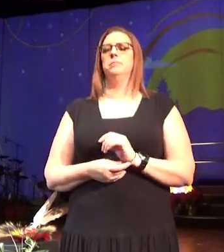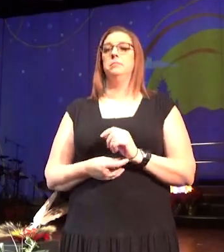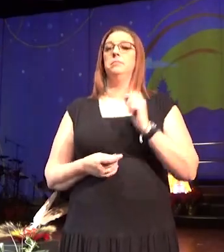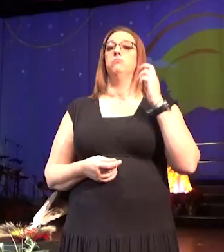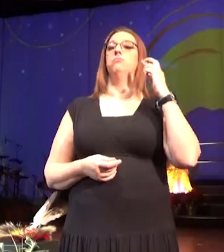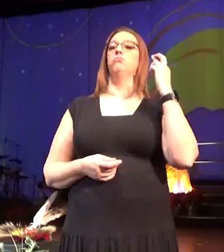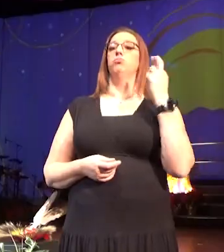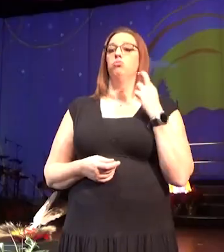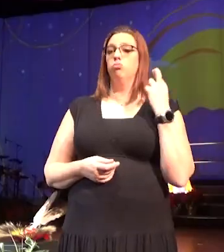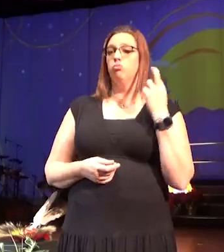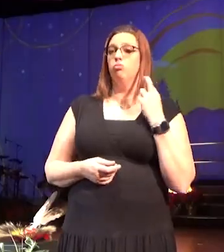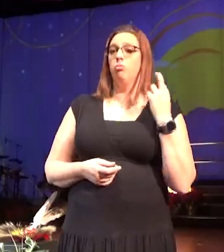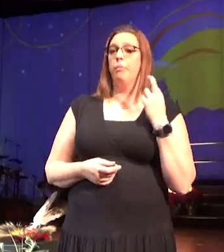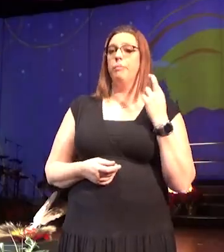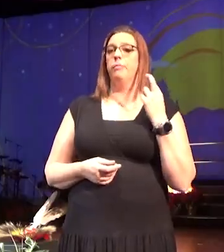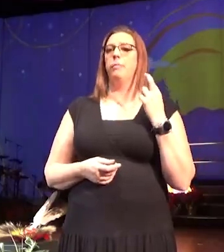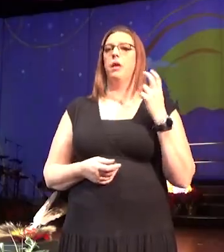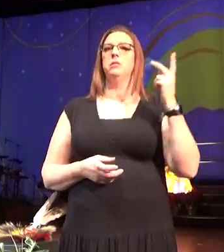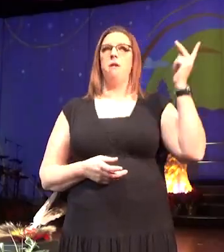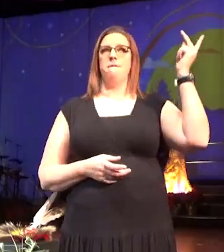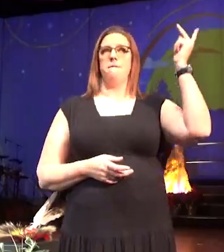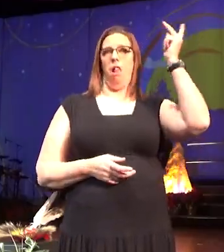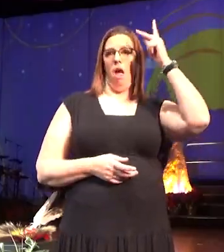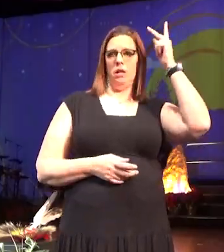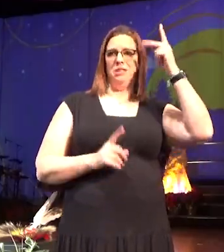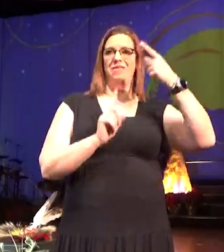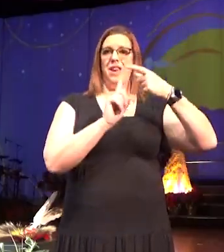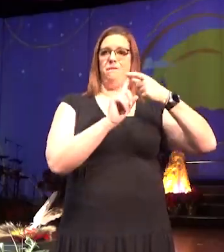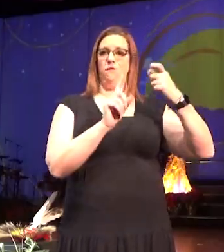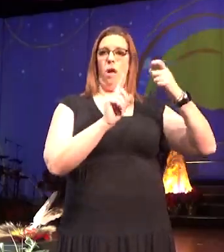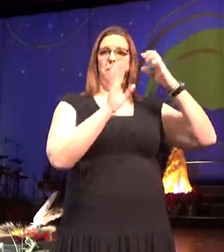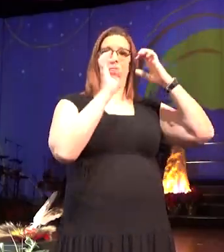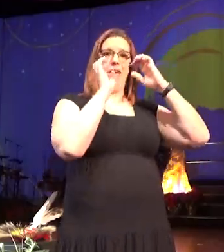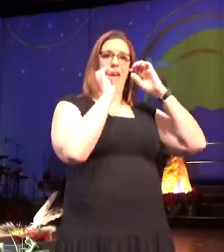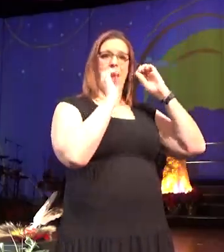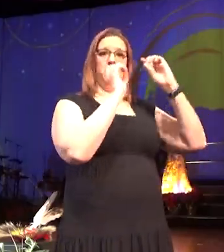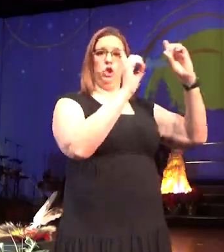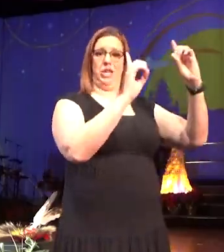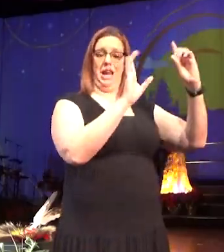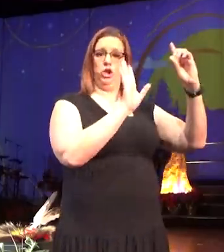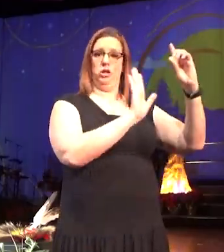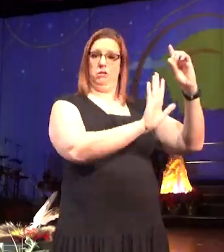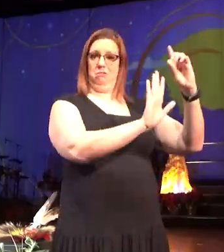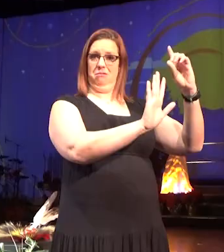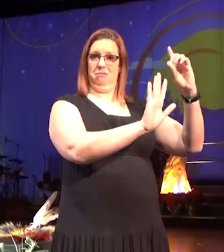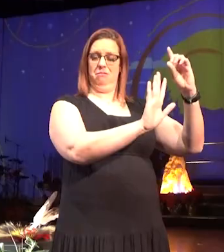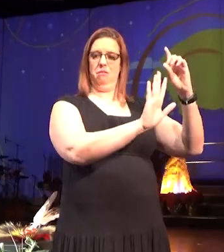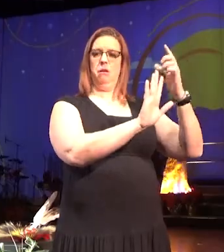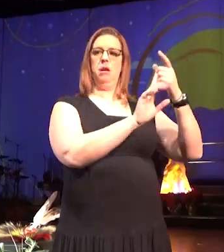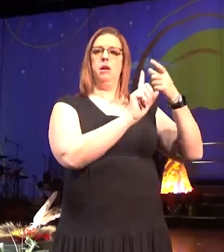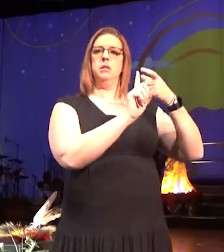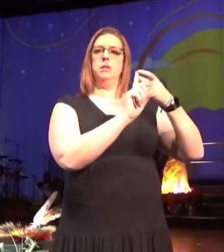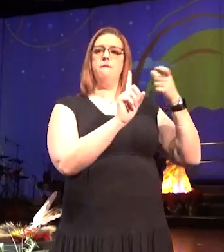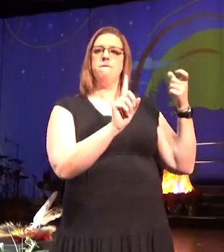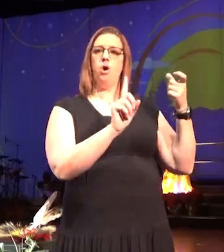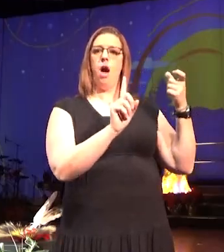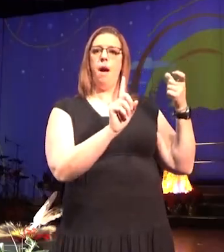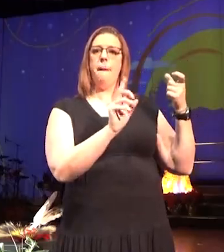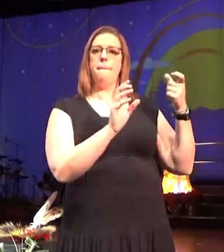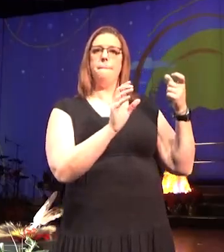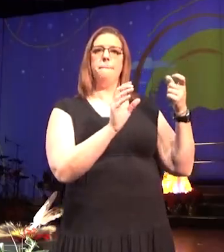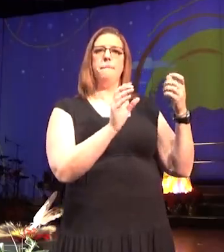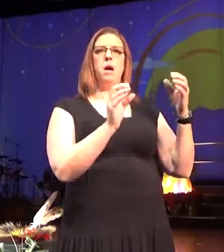And I realized that the philosophy that was coming from there was coming from more of